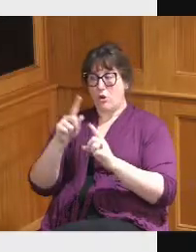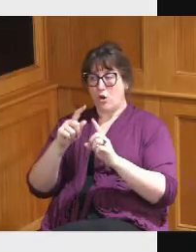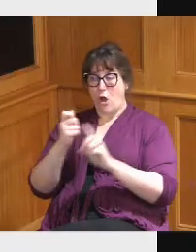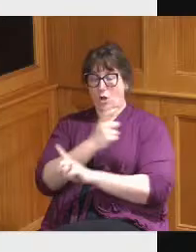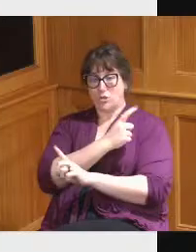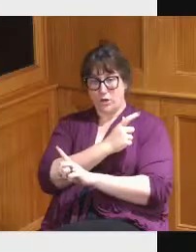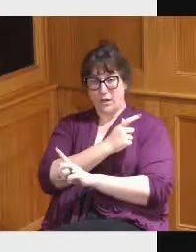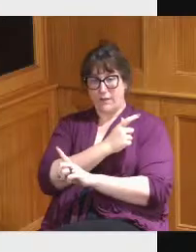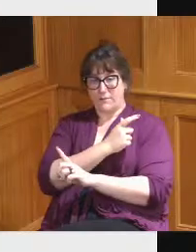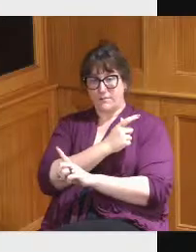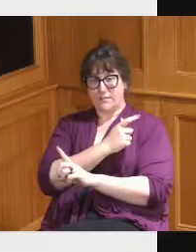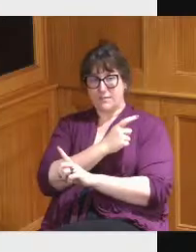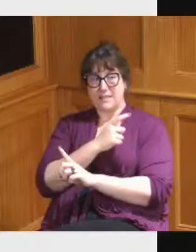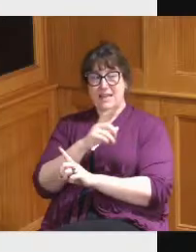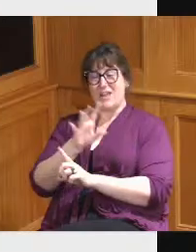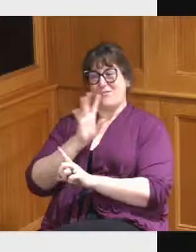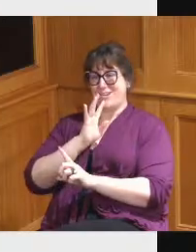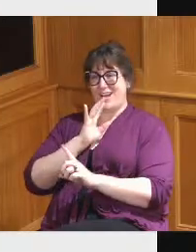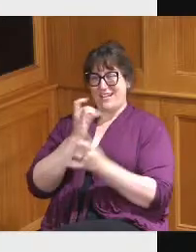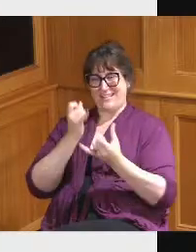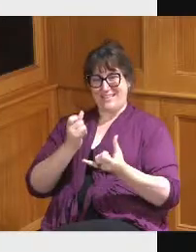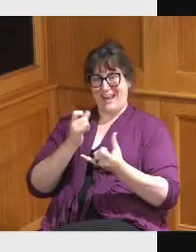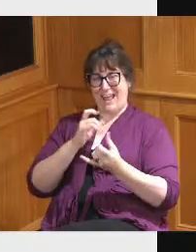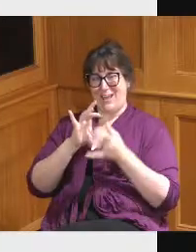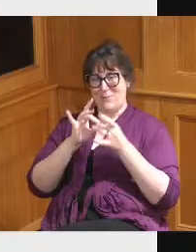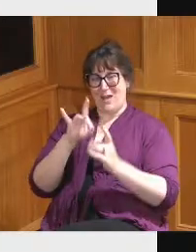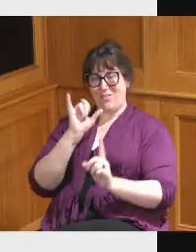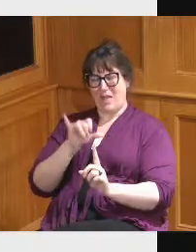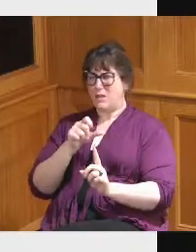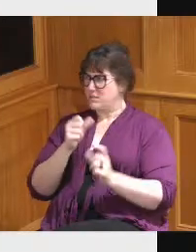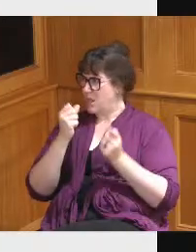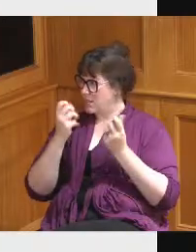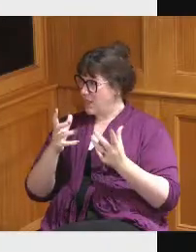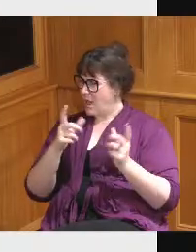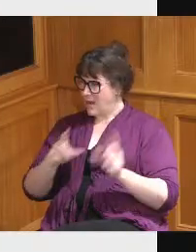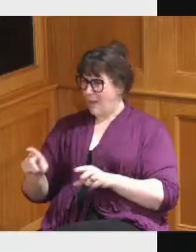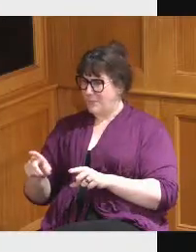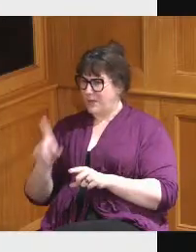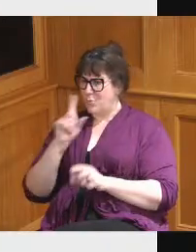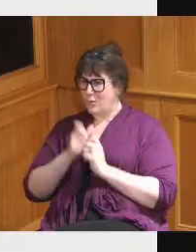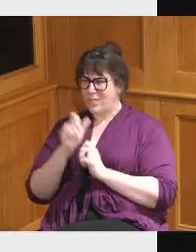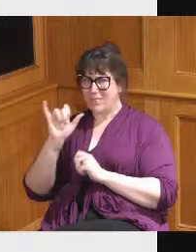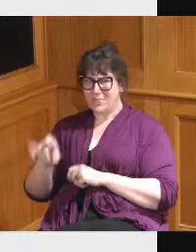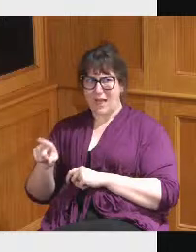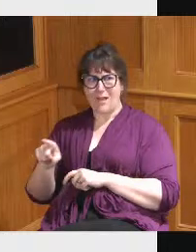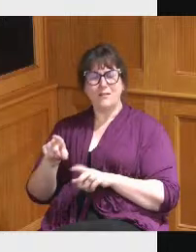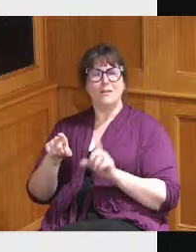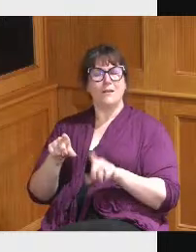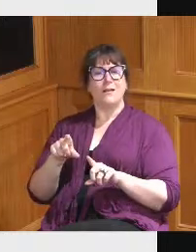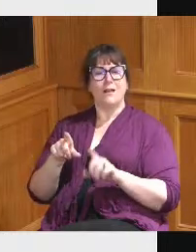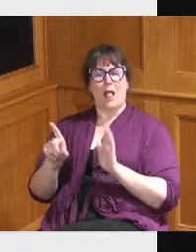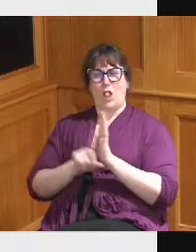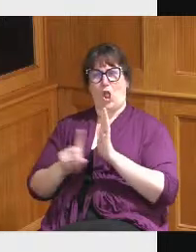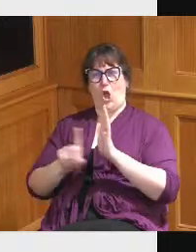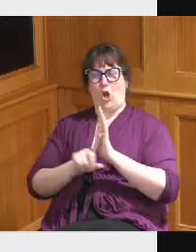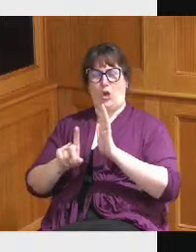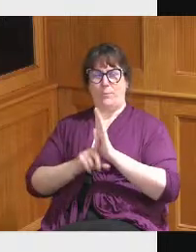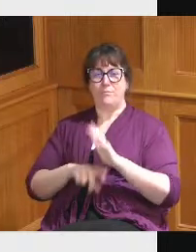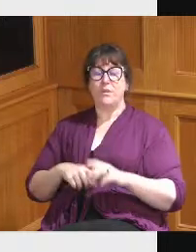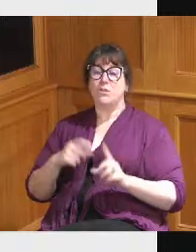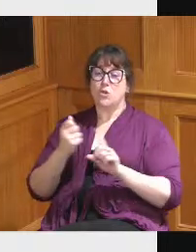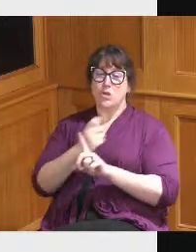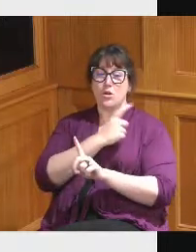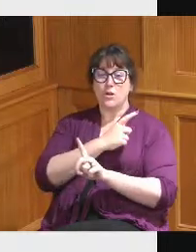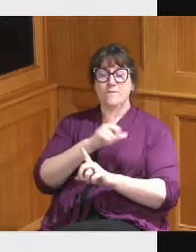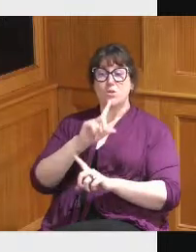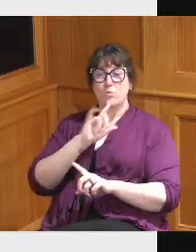we're talking about today. There's been a lot of those lately. So these alternatives are really what